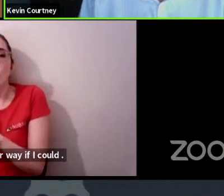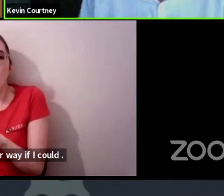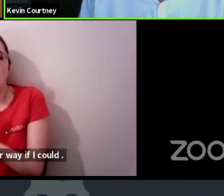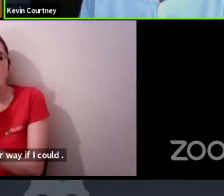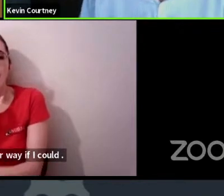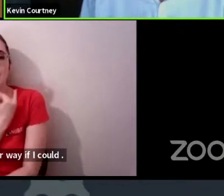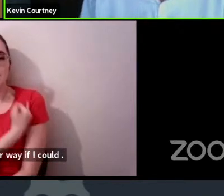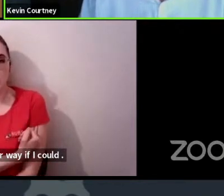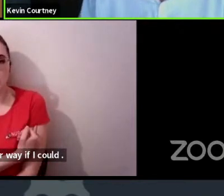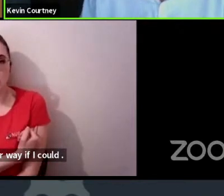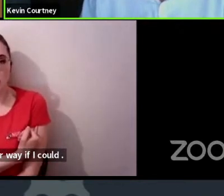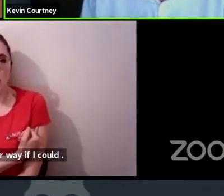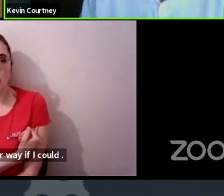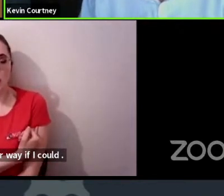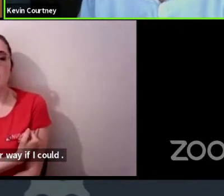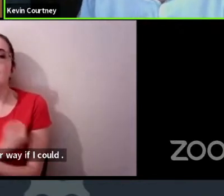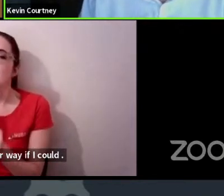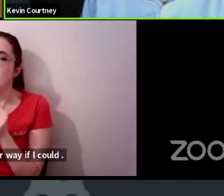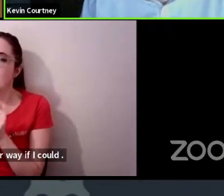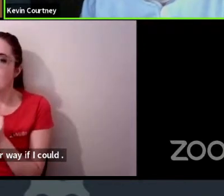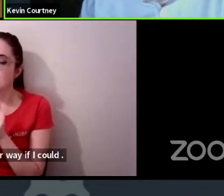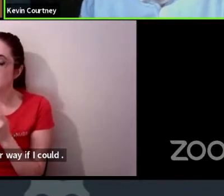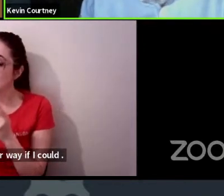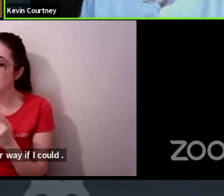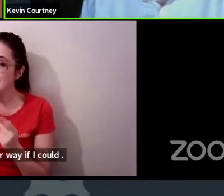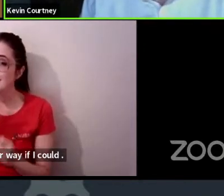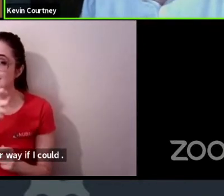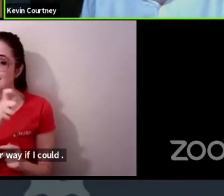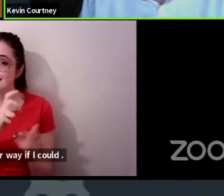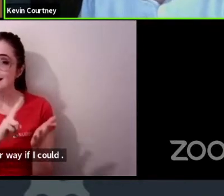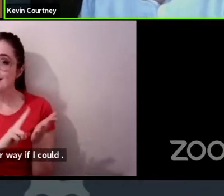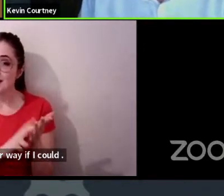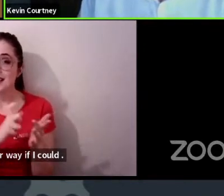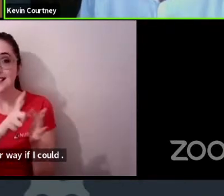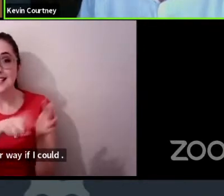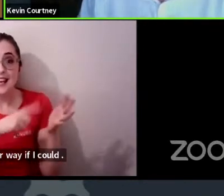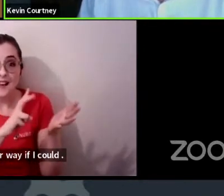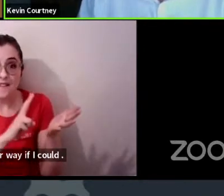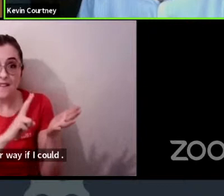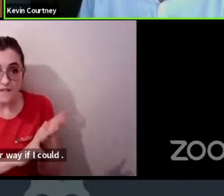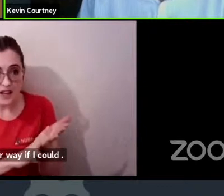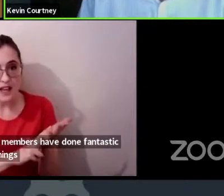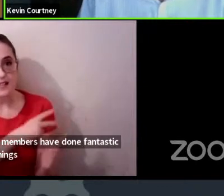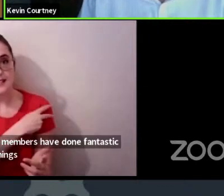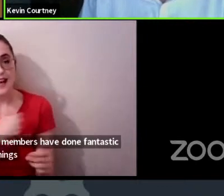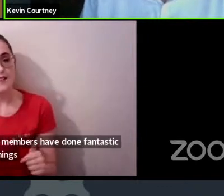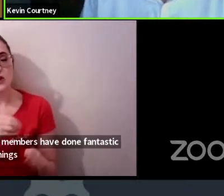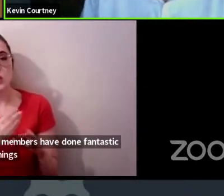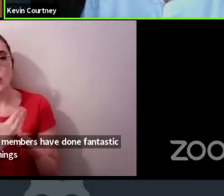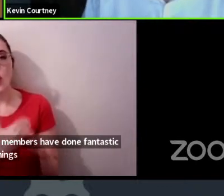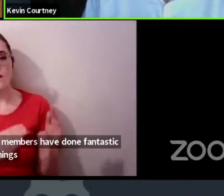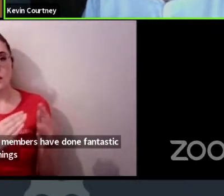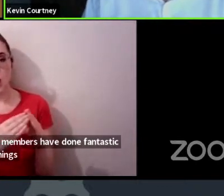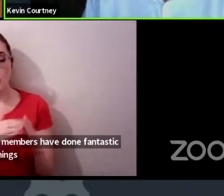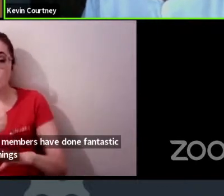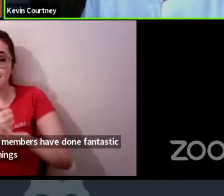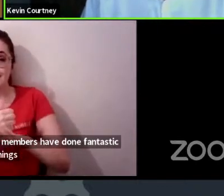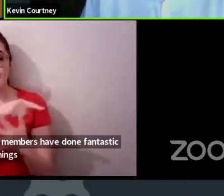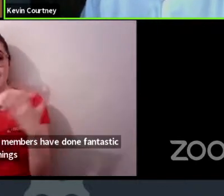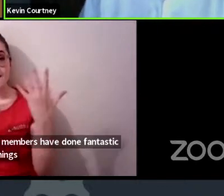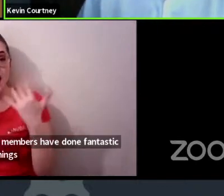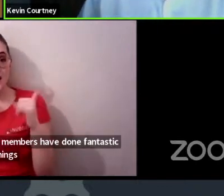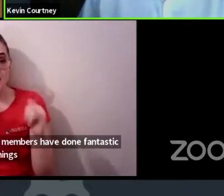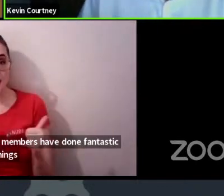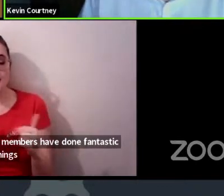and we said to CEV and CV people that they should begin working from home, the 5 tests that we set, the education